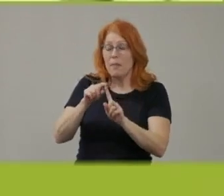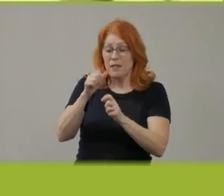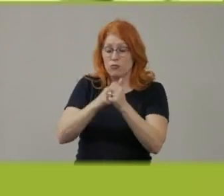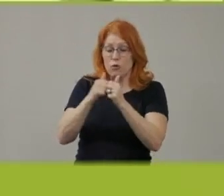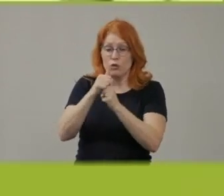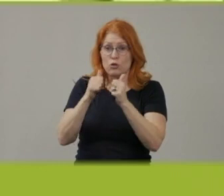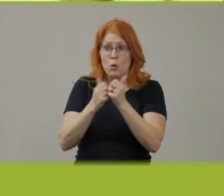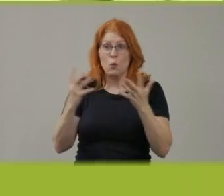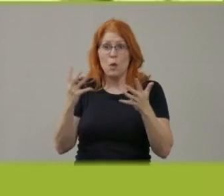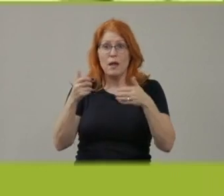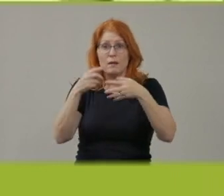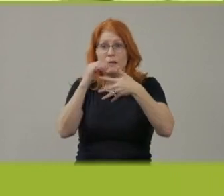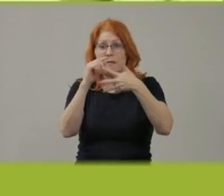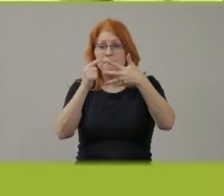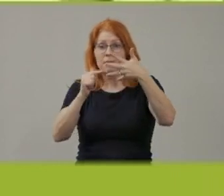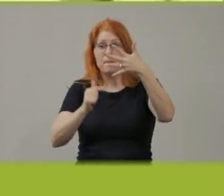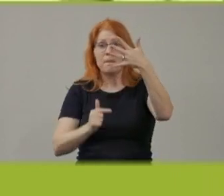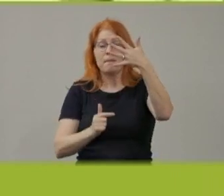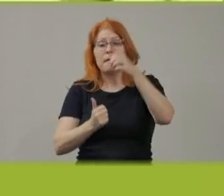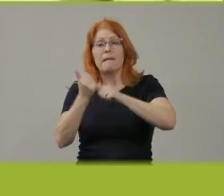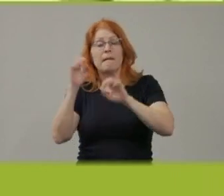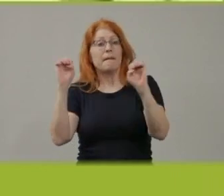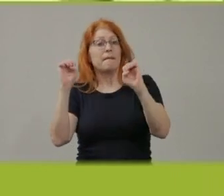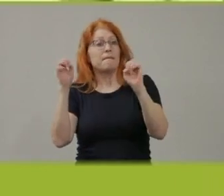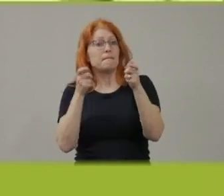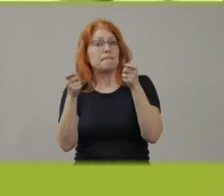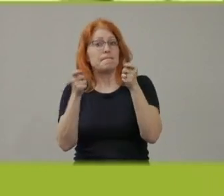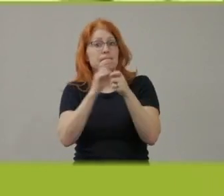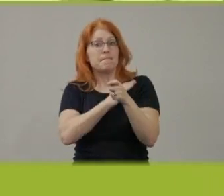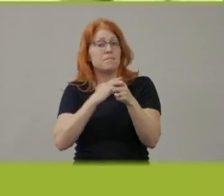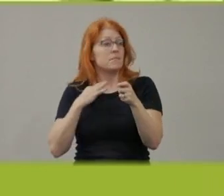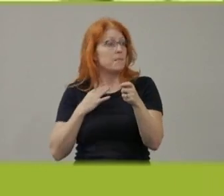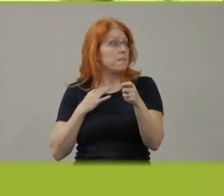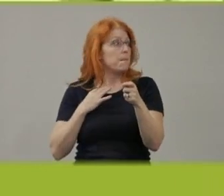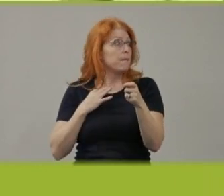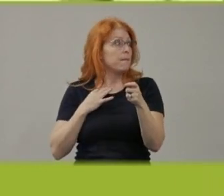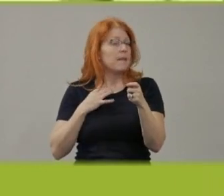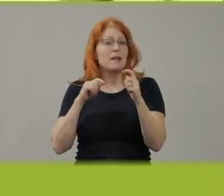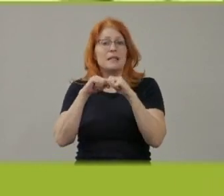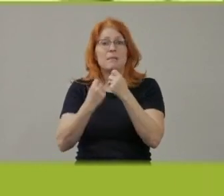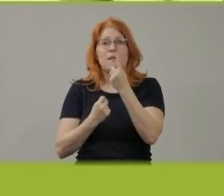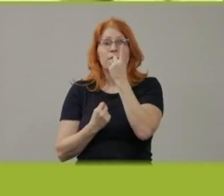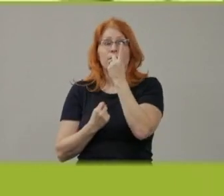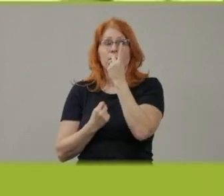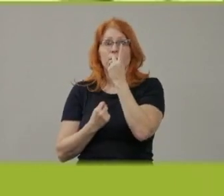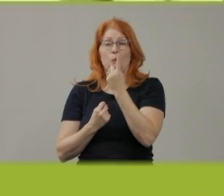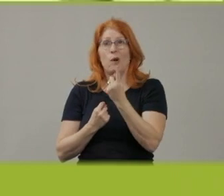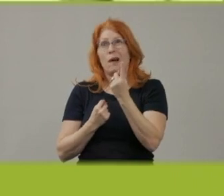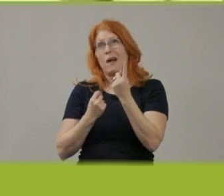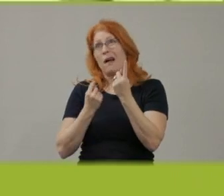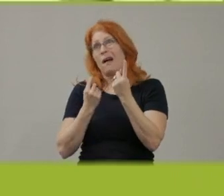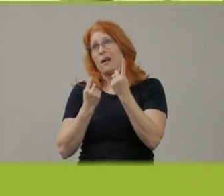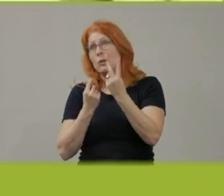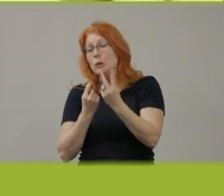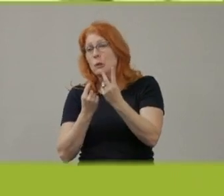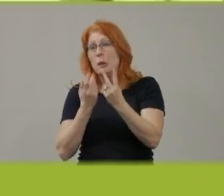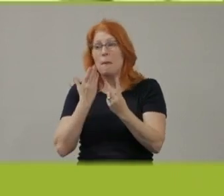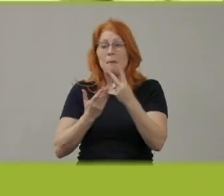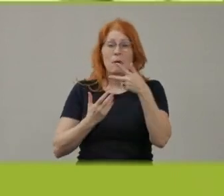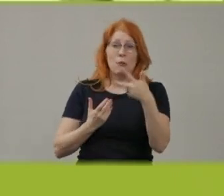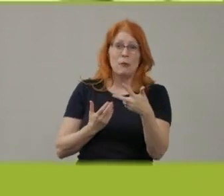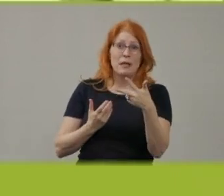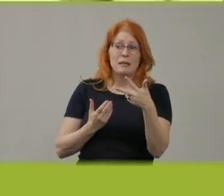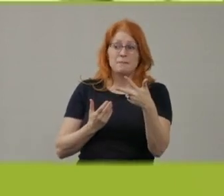structure is that most of our emergency management staffings are a team of 1, 2, maybe